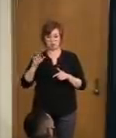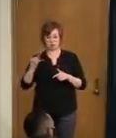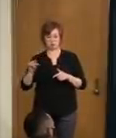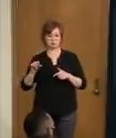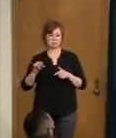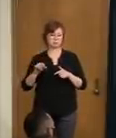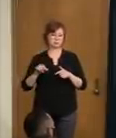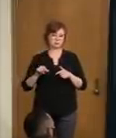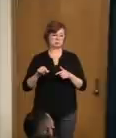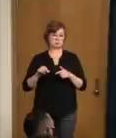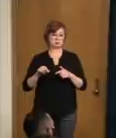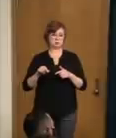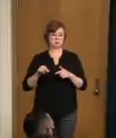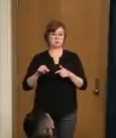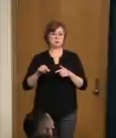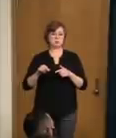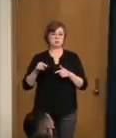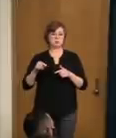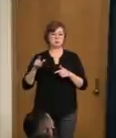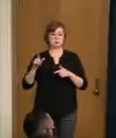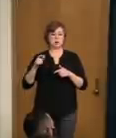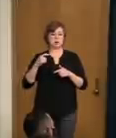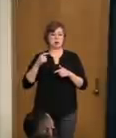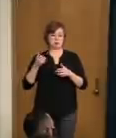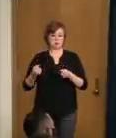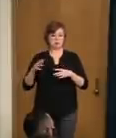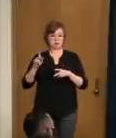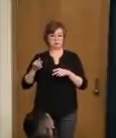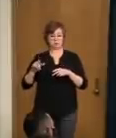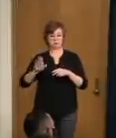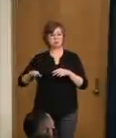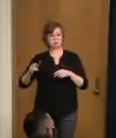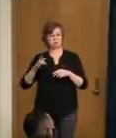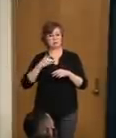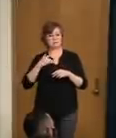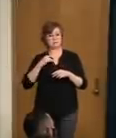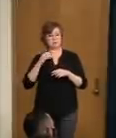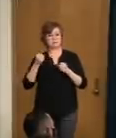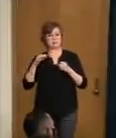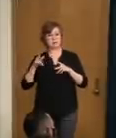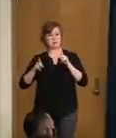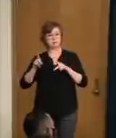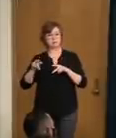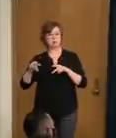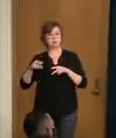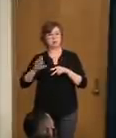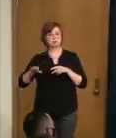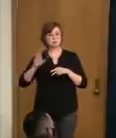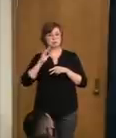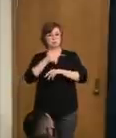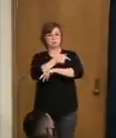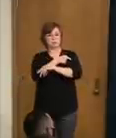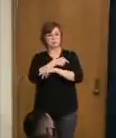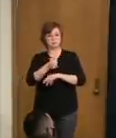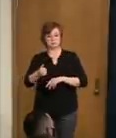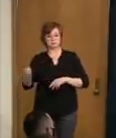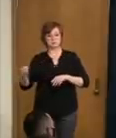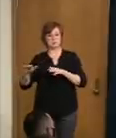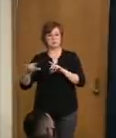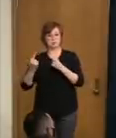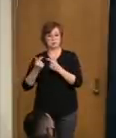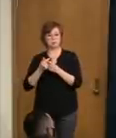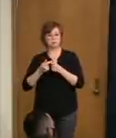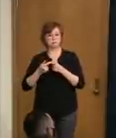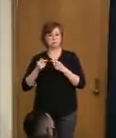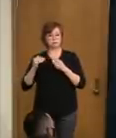the recommendations by NACI, high uptake in children as well at that time, as recommended, would be important as well. And then that will allow